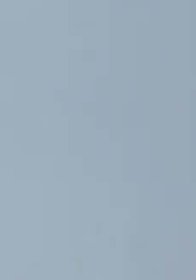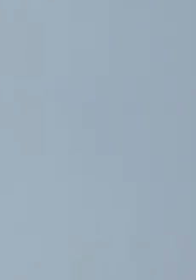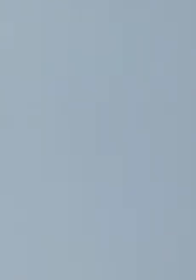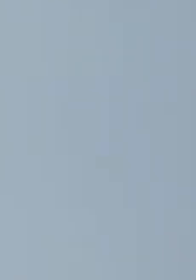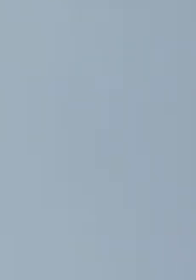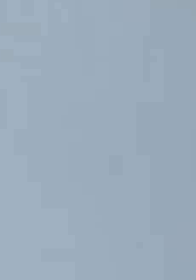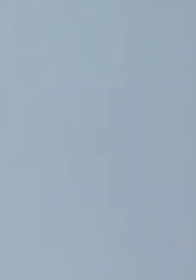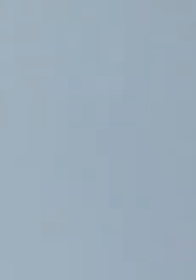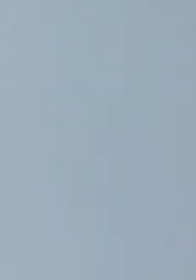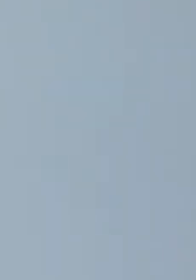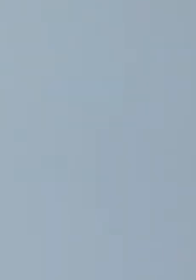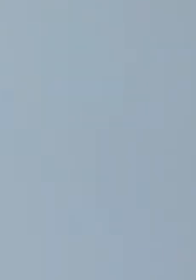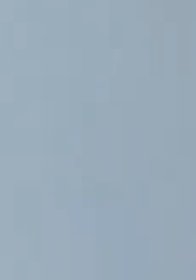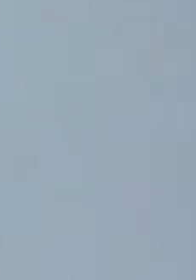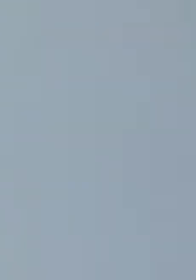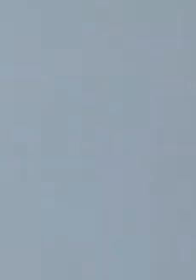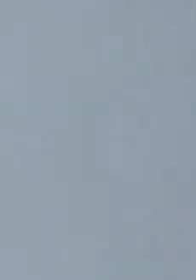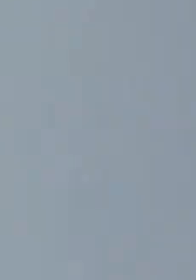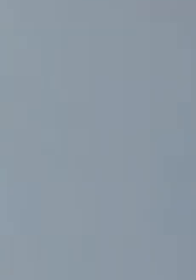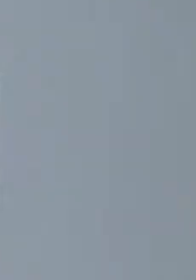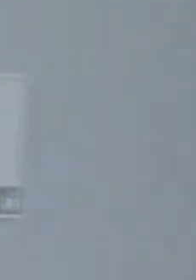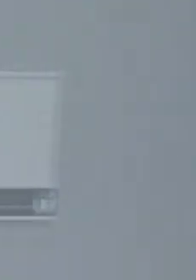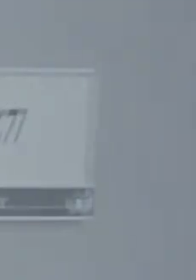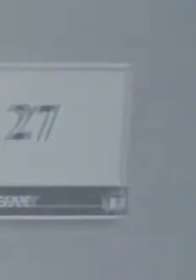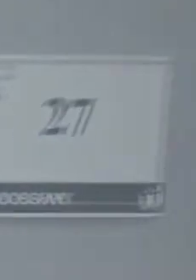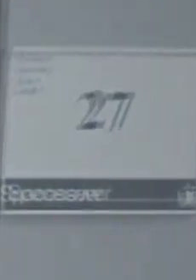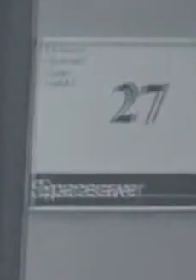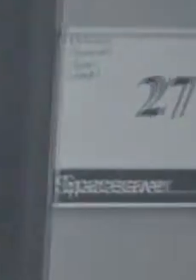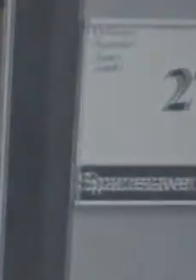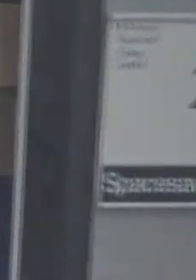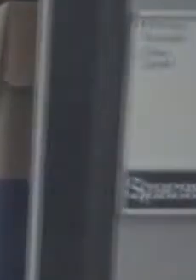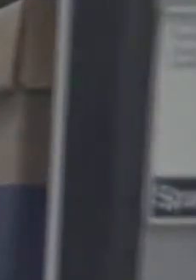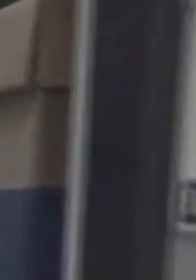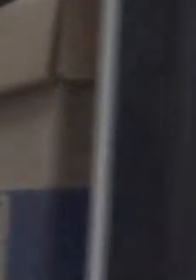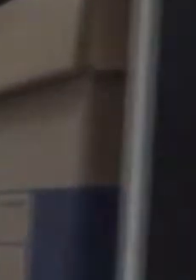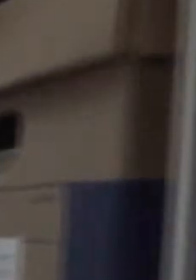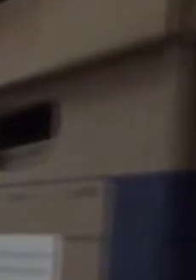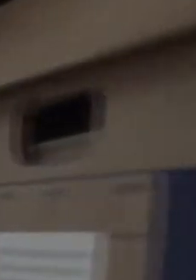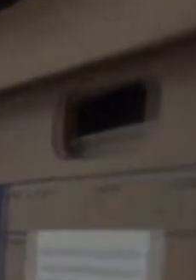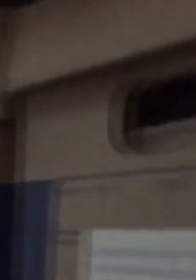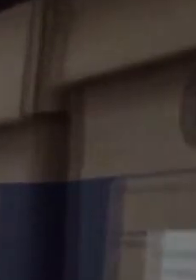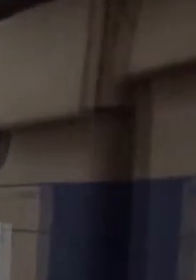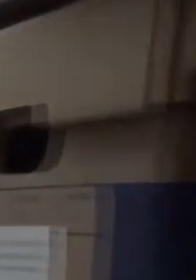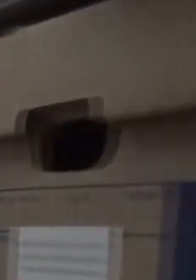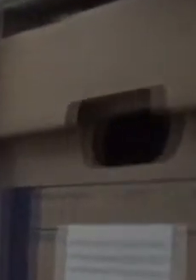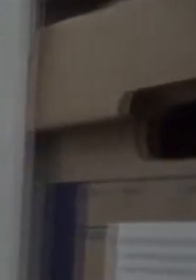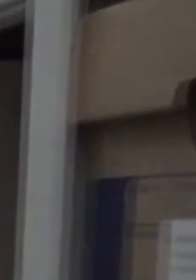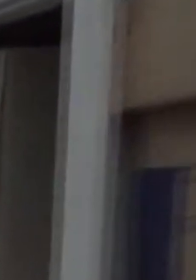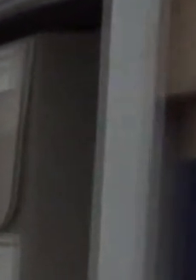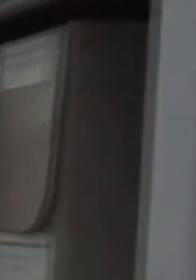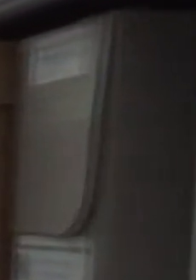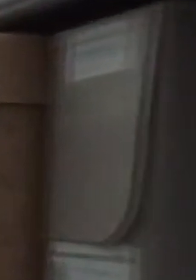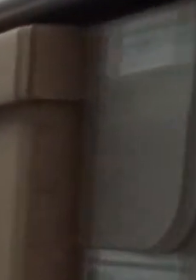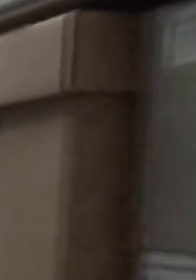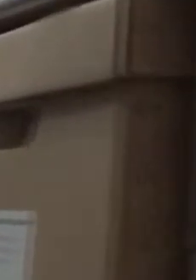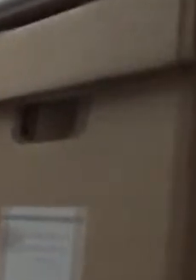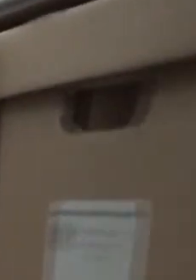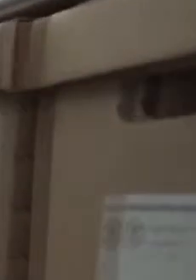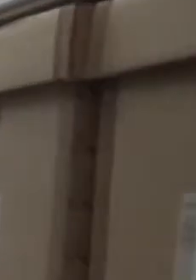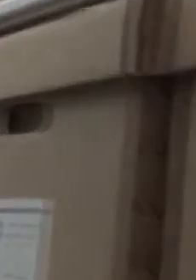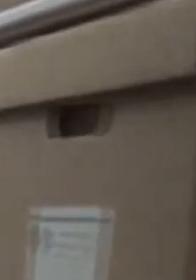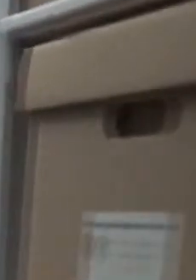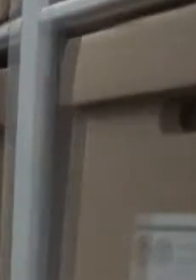historic Nuremberg trials, which began exactly 50 years before the Dodd Center opened its doors. As a state-of-the-art